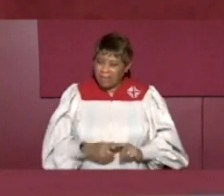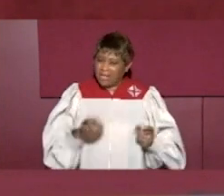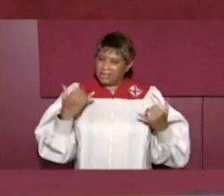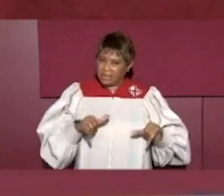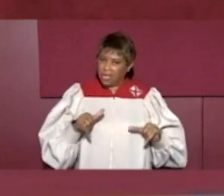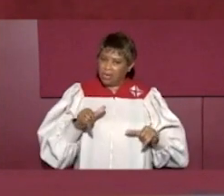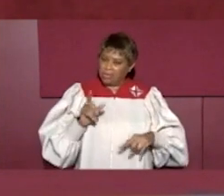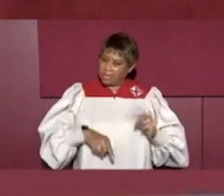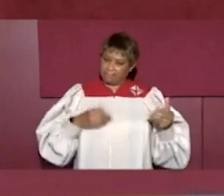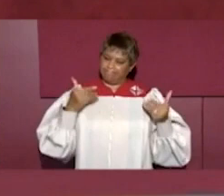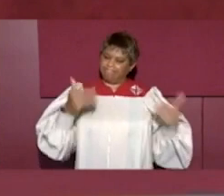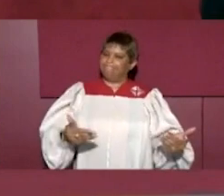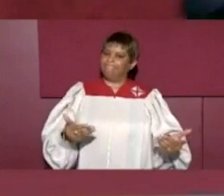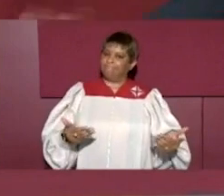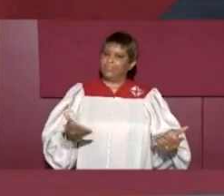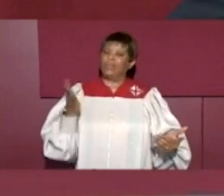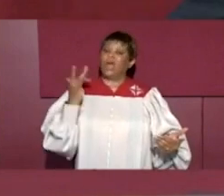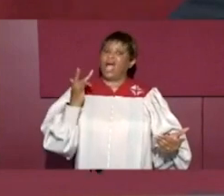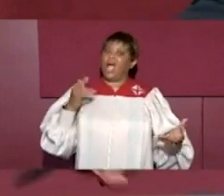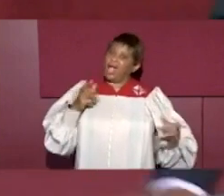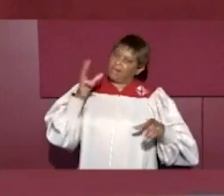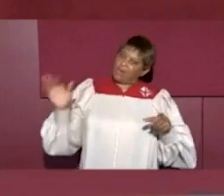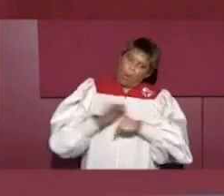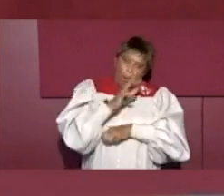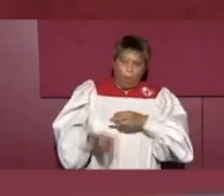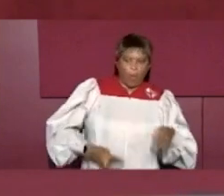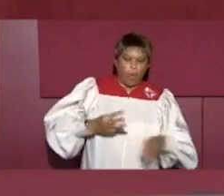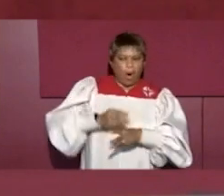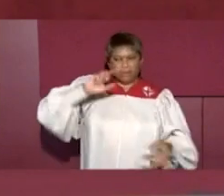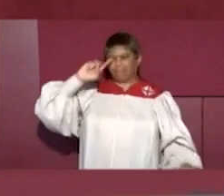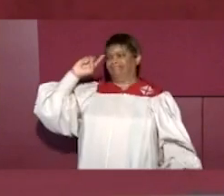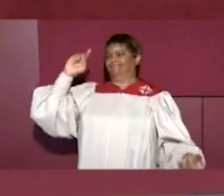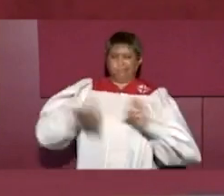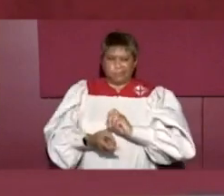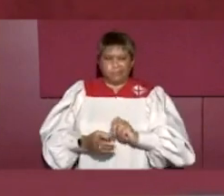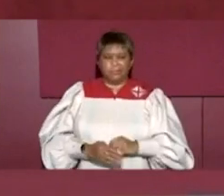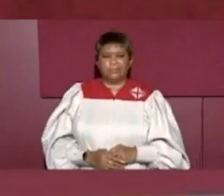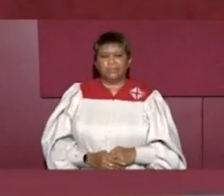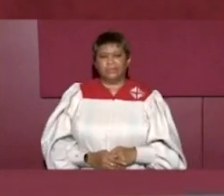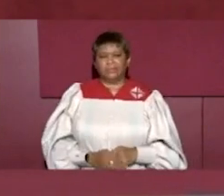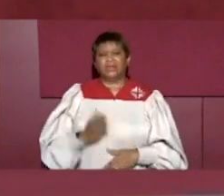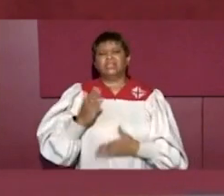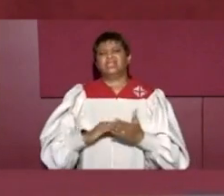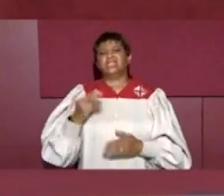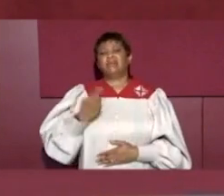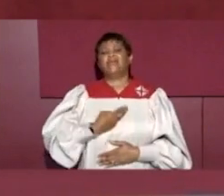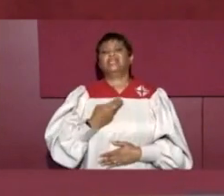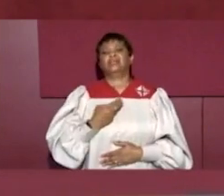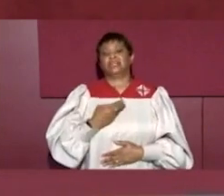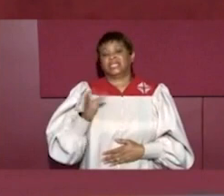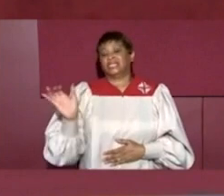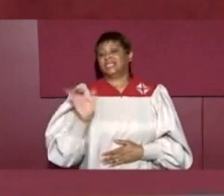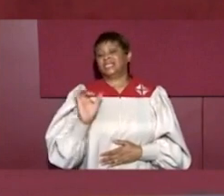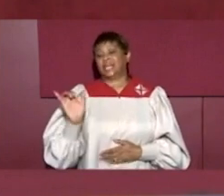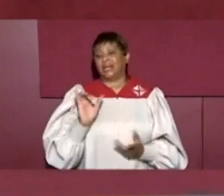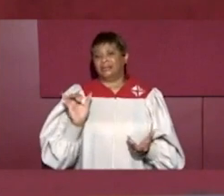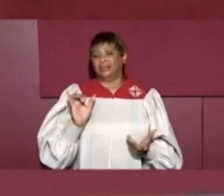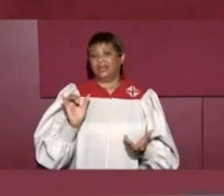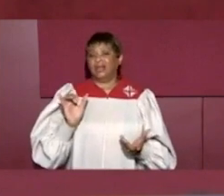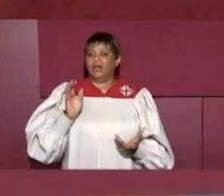they can't move forward because the whole world has changed. Now, some of us were like that 4 years previous.